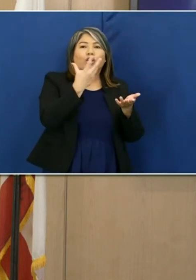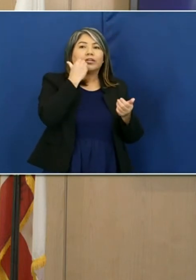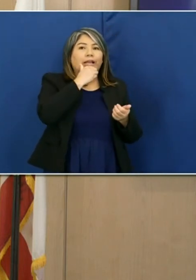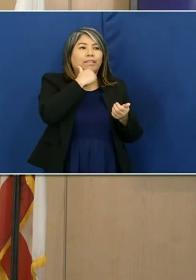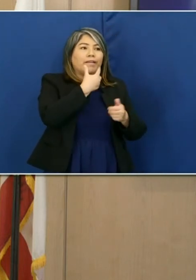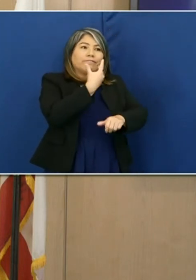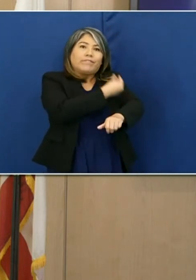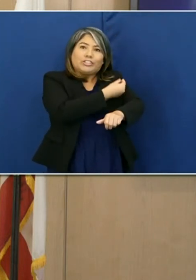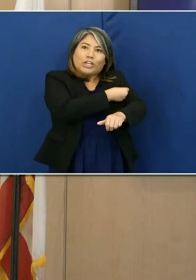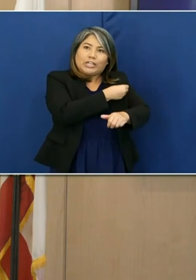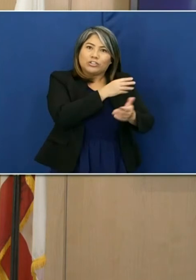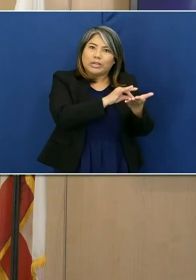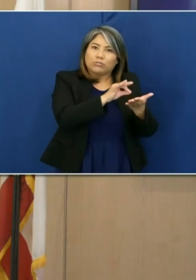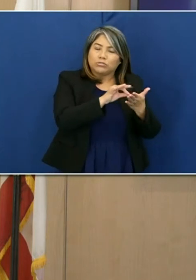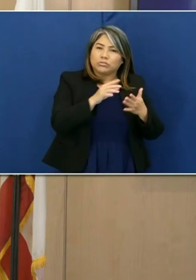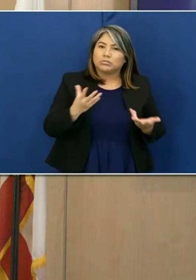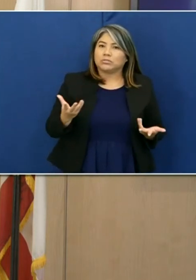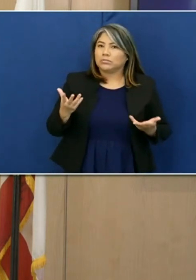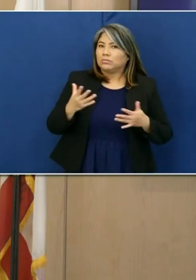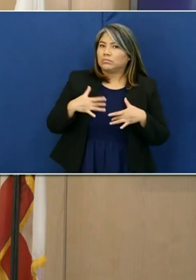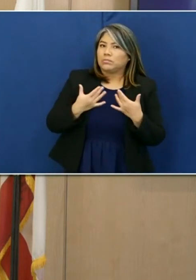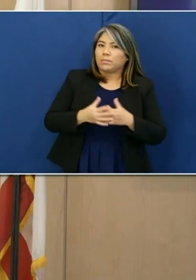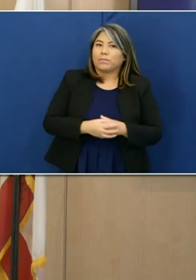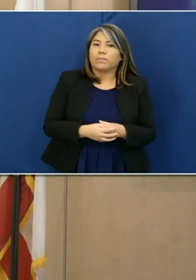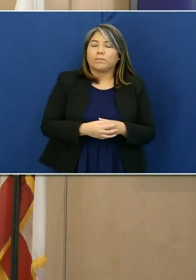Okay, Supervisor Fletcher.